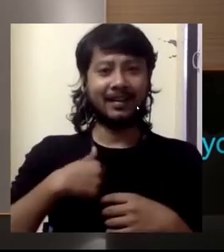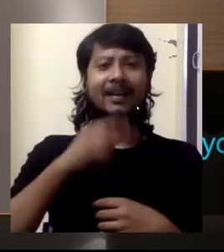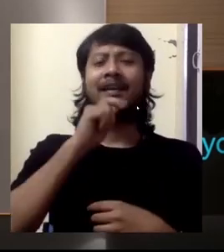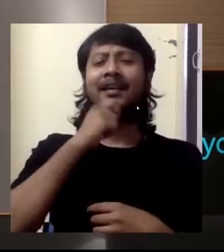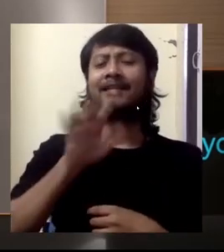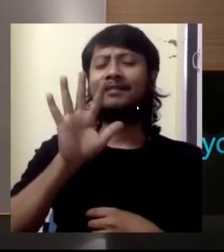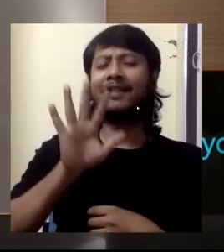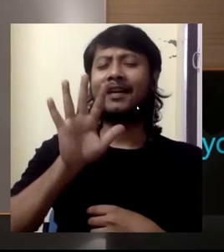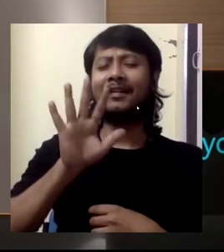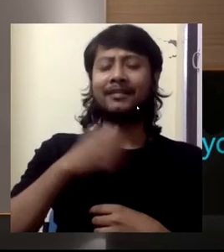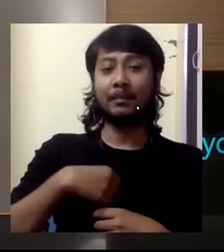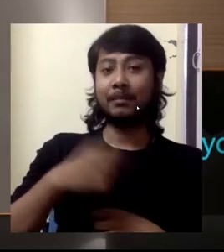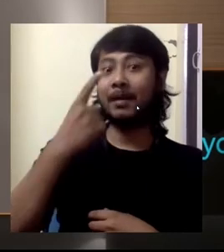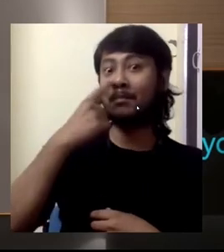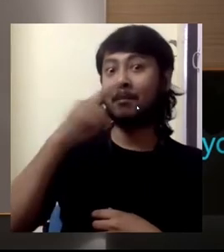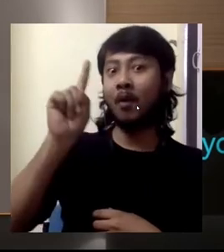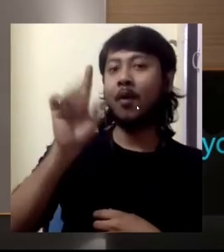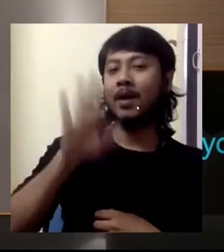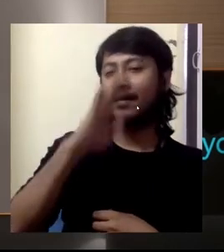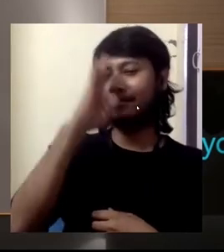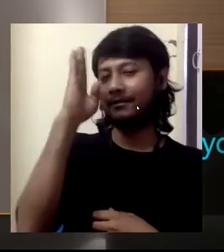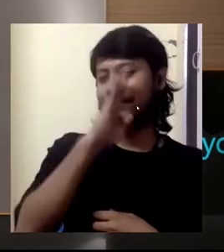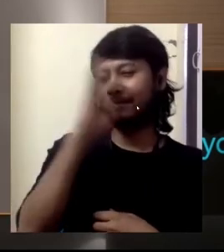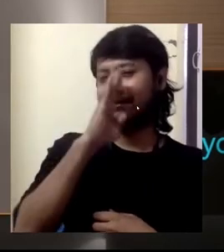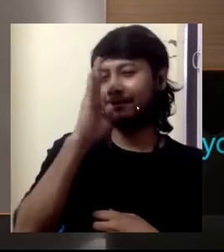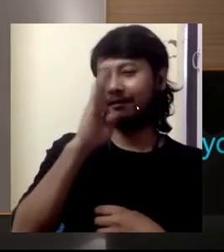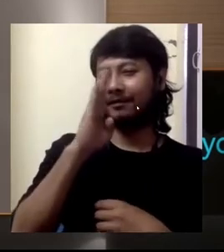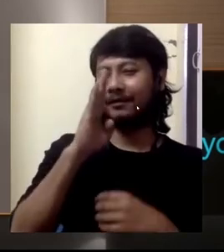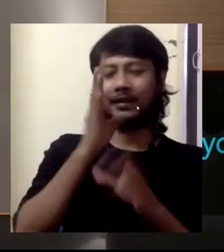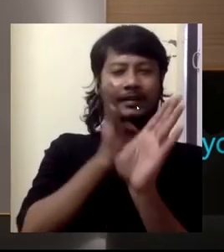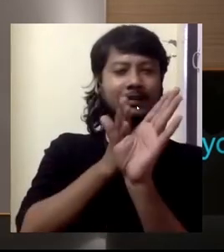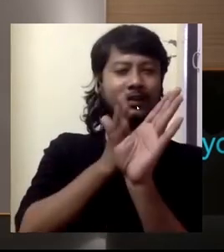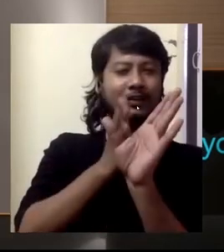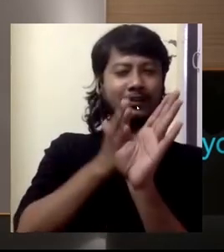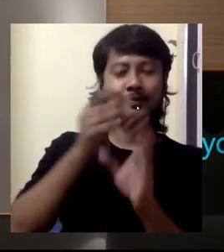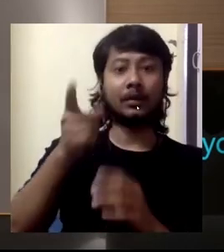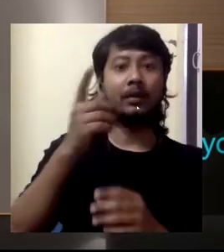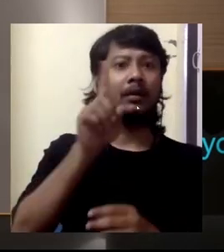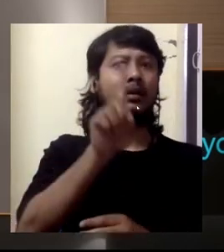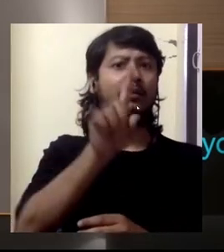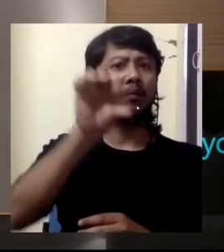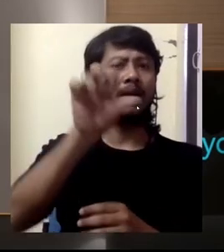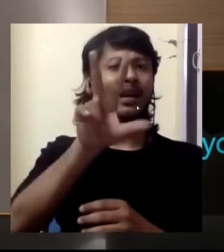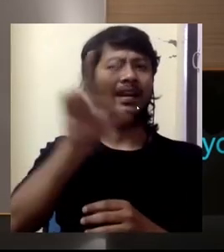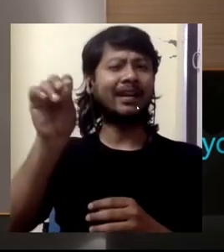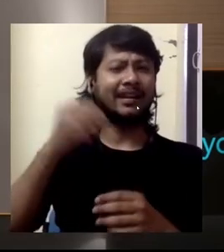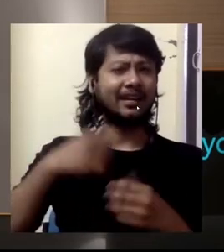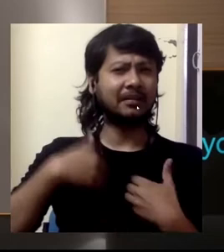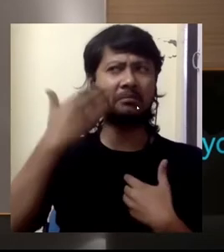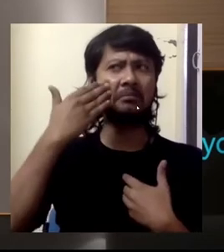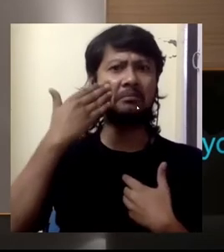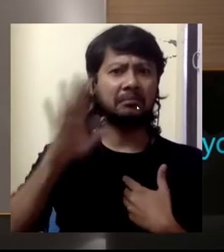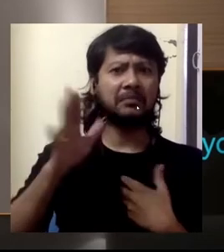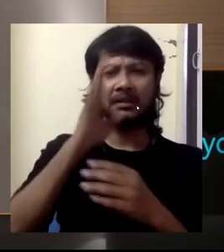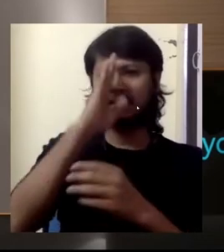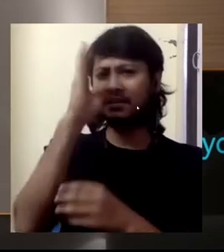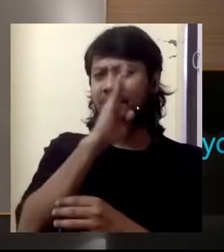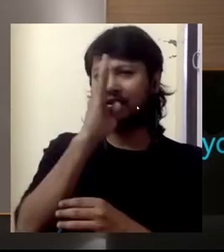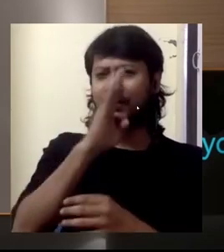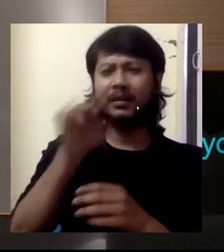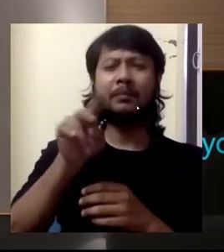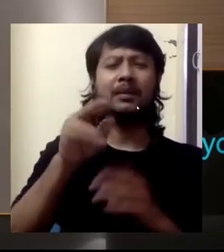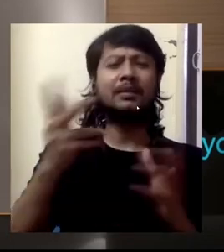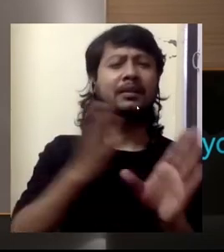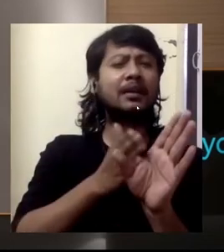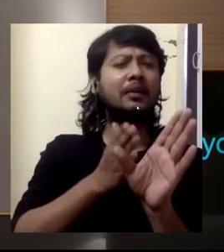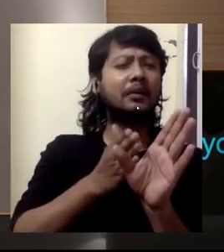schizophrenia. We didn't know what schizophrenia was back in the 1980s. It was just a whole series of things that didn't make